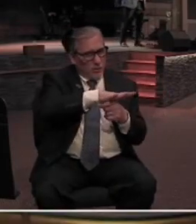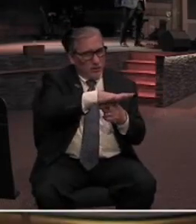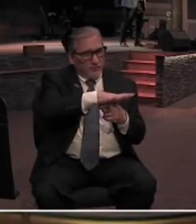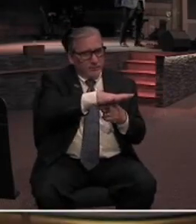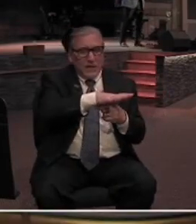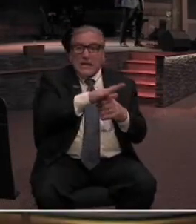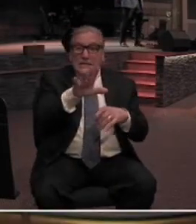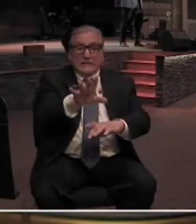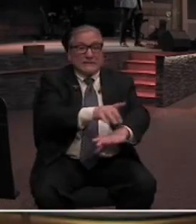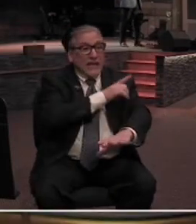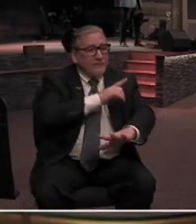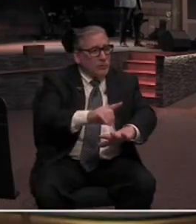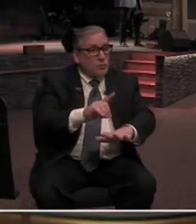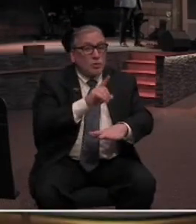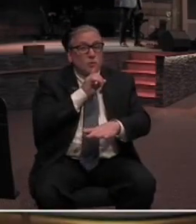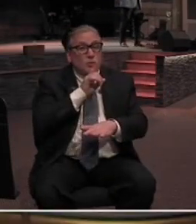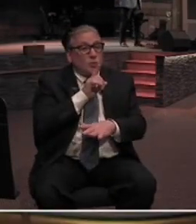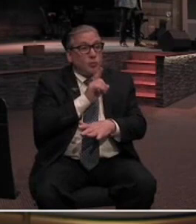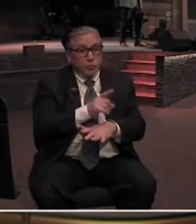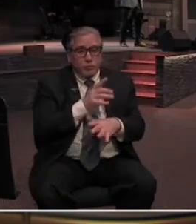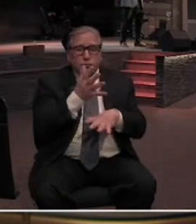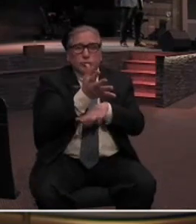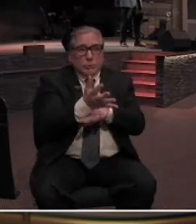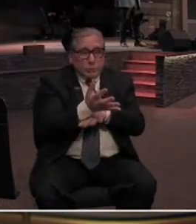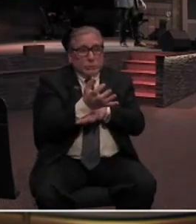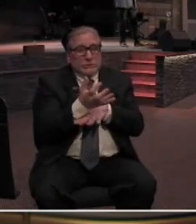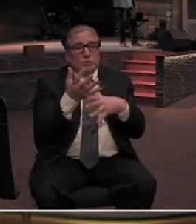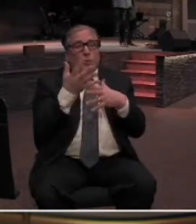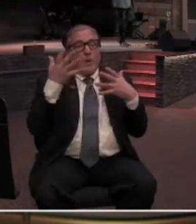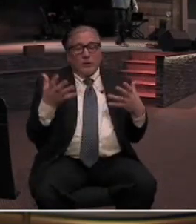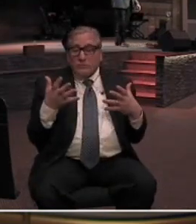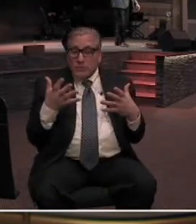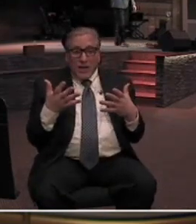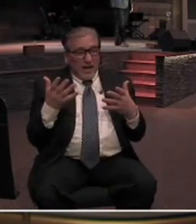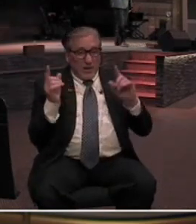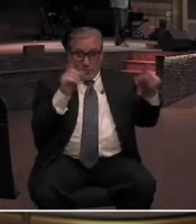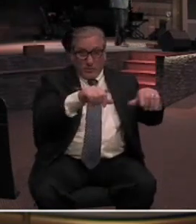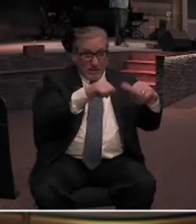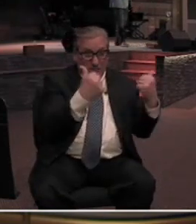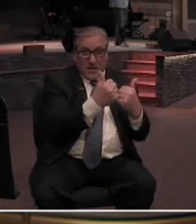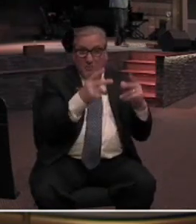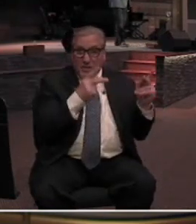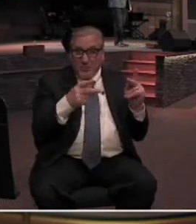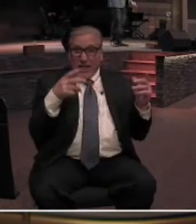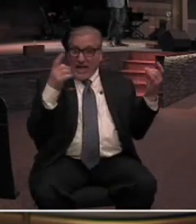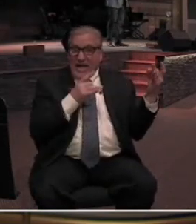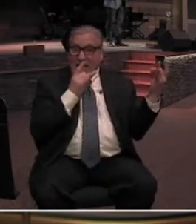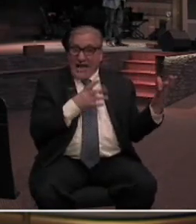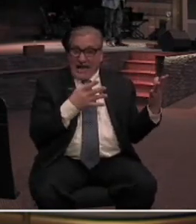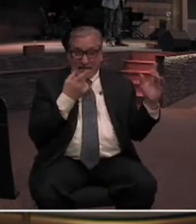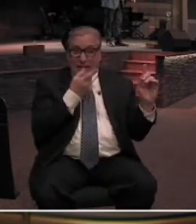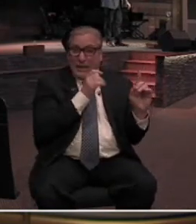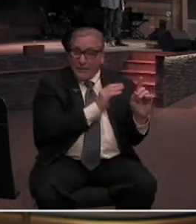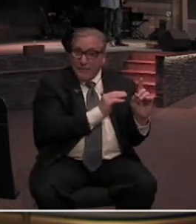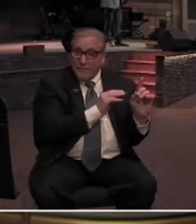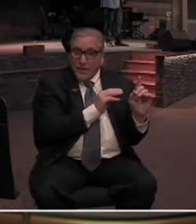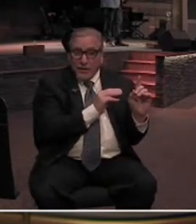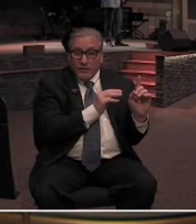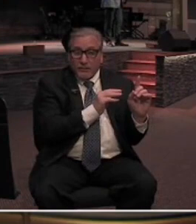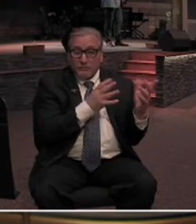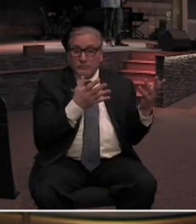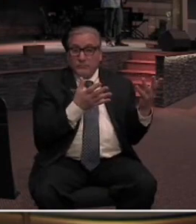was so desperate. He went to an area that people hated him, were hostile towards